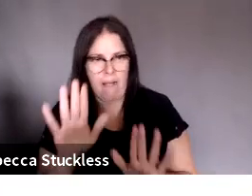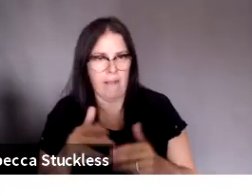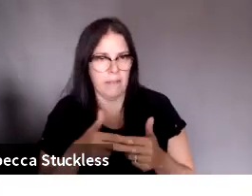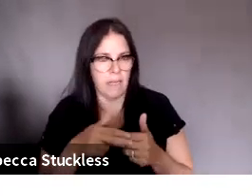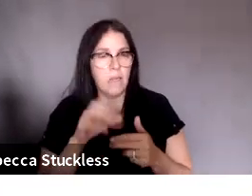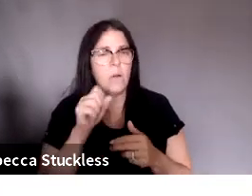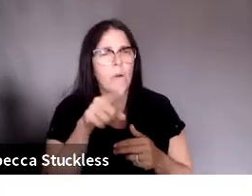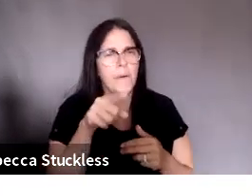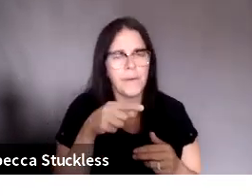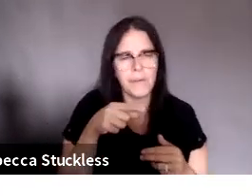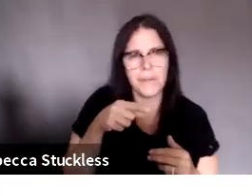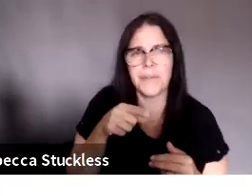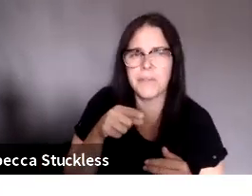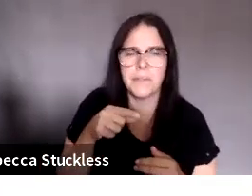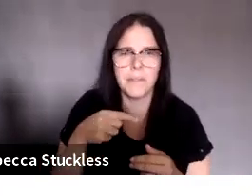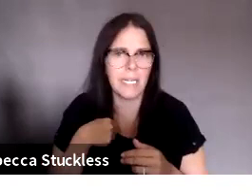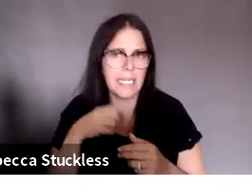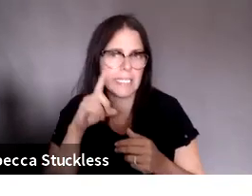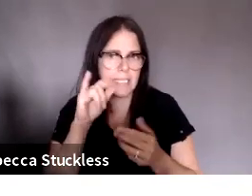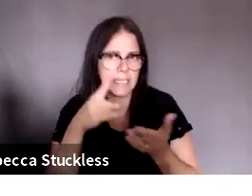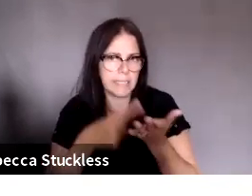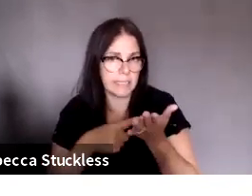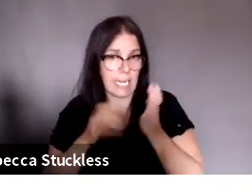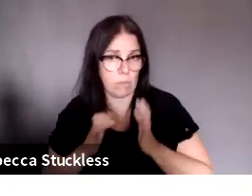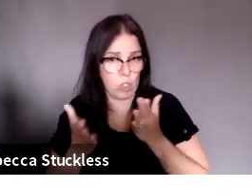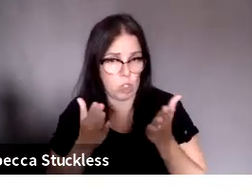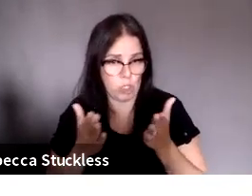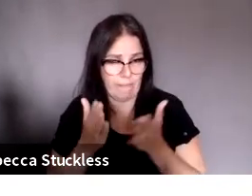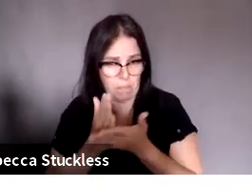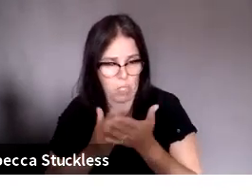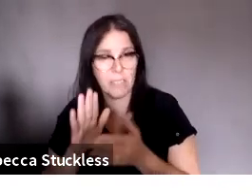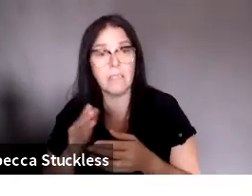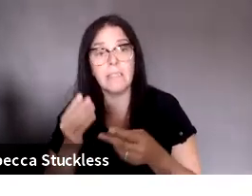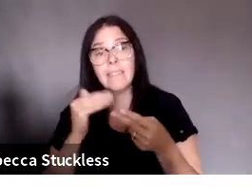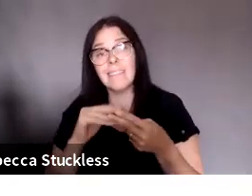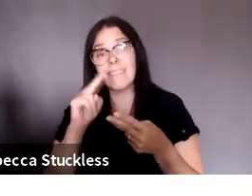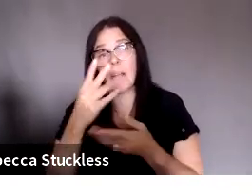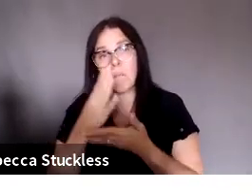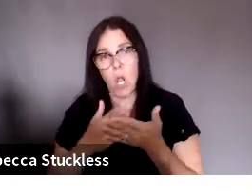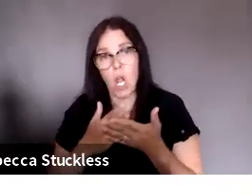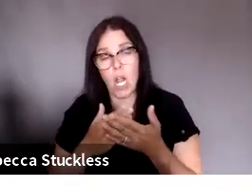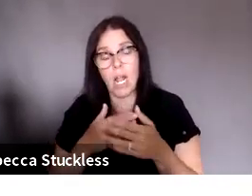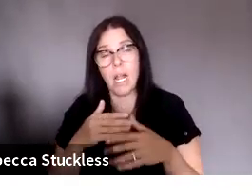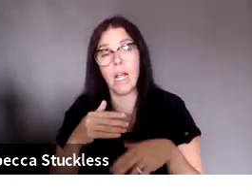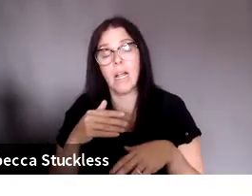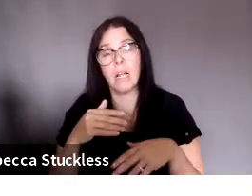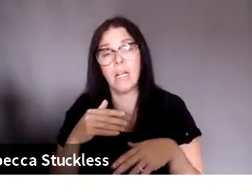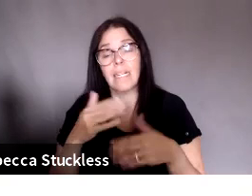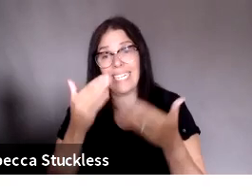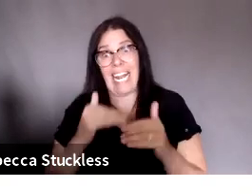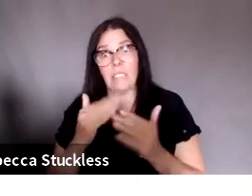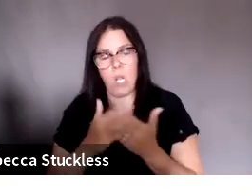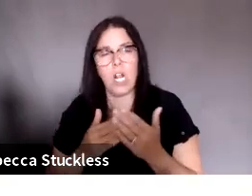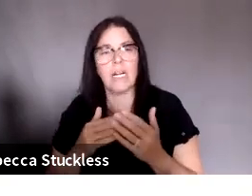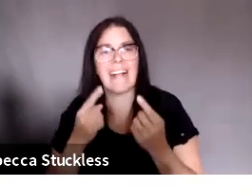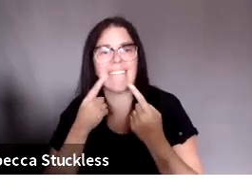So we've talked about the customer service dimension. Second dimension is effectiveness. So again, we could have a long discussion